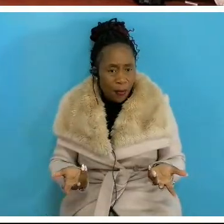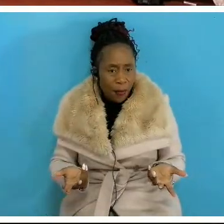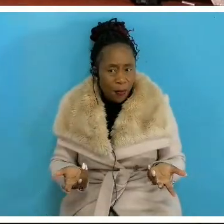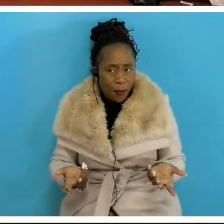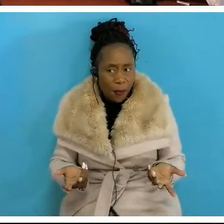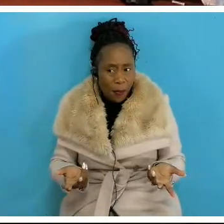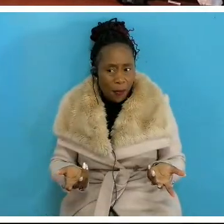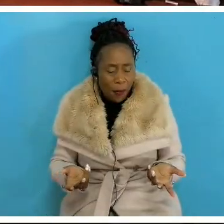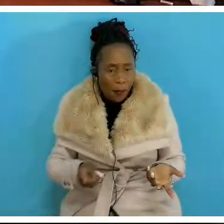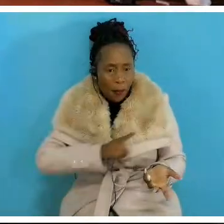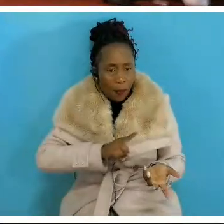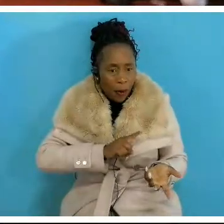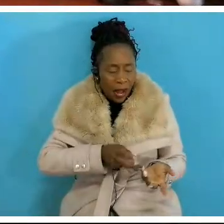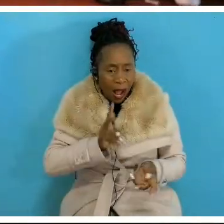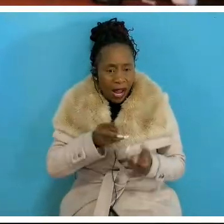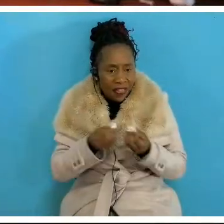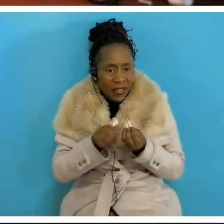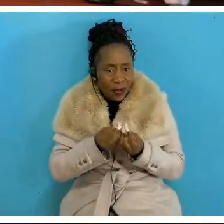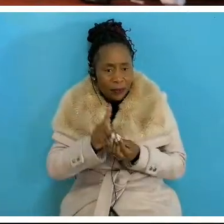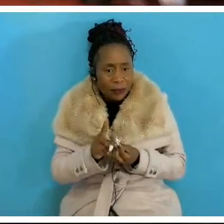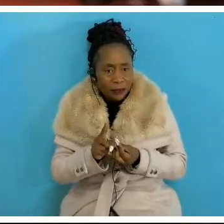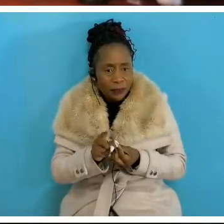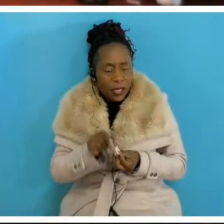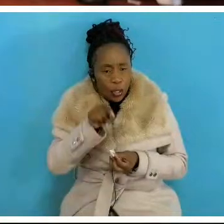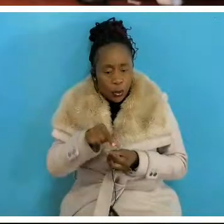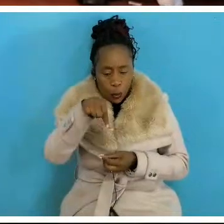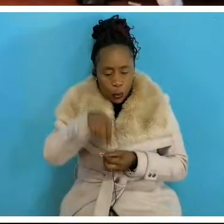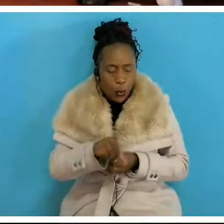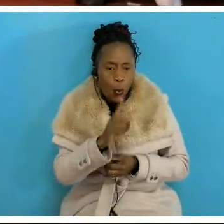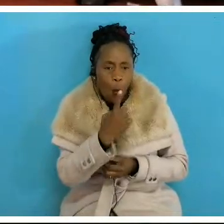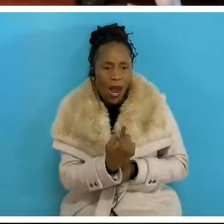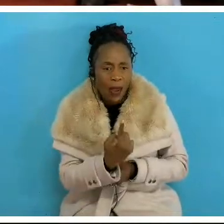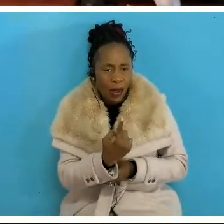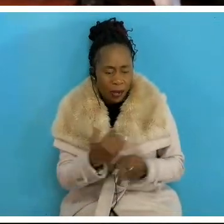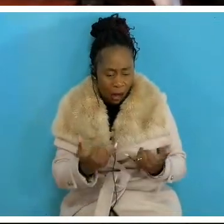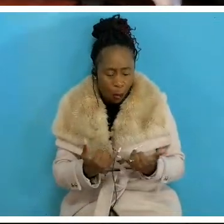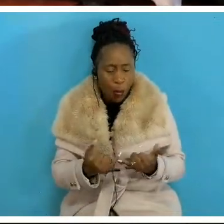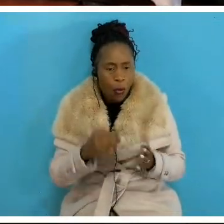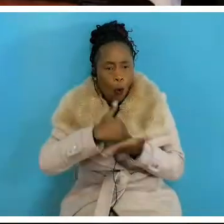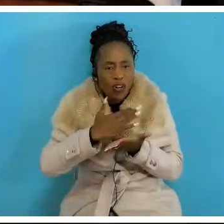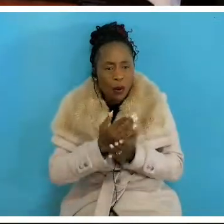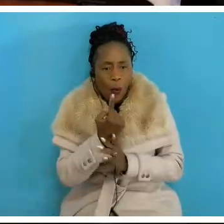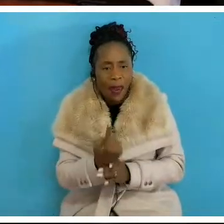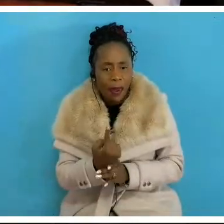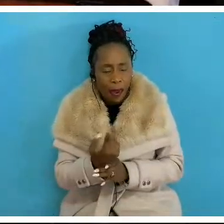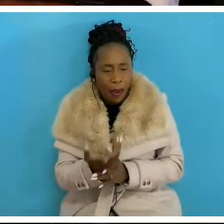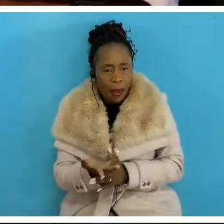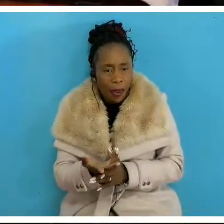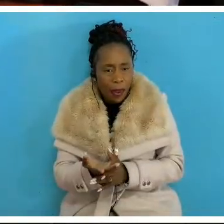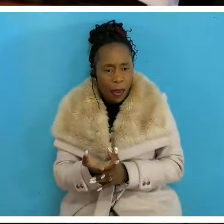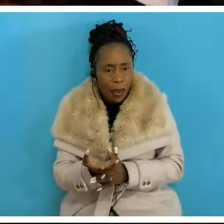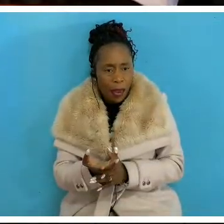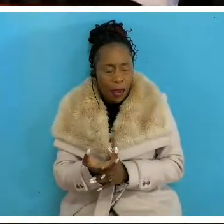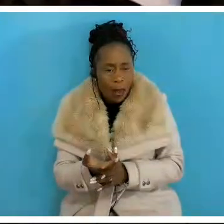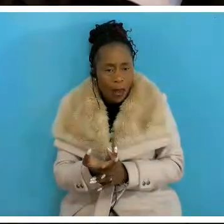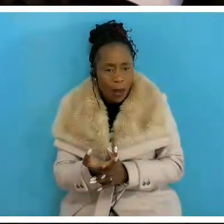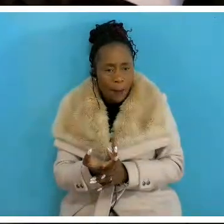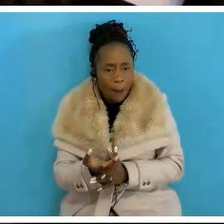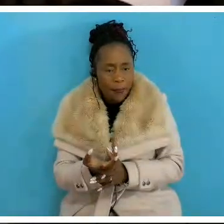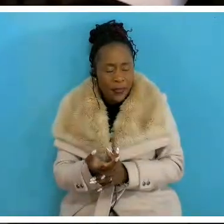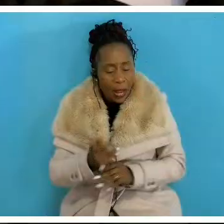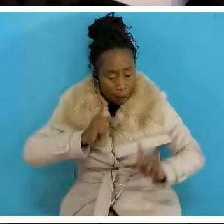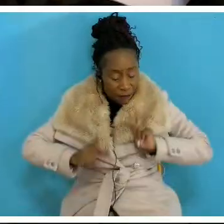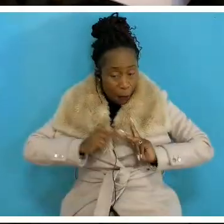Because again, the other thing, you are in Q1, quarter one, then there should be also